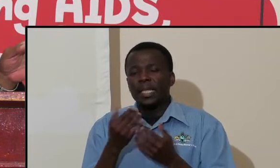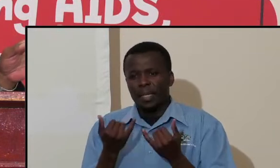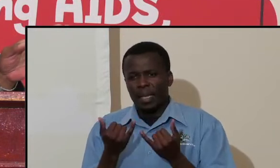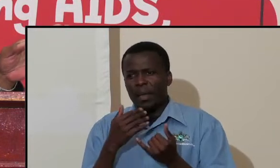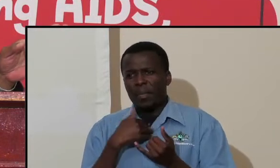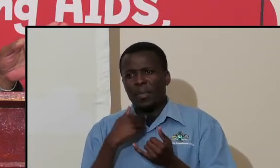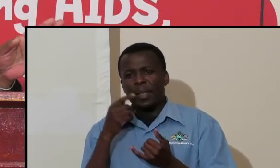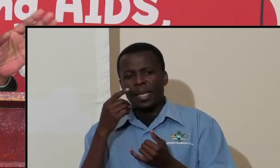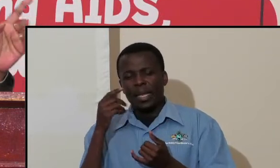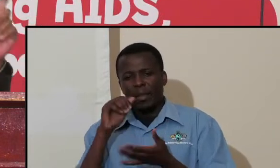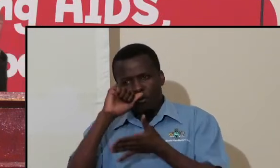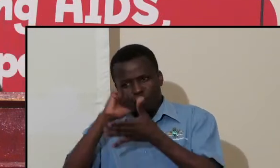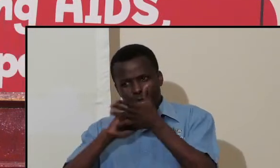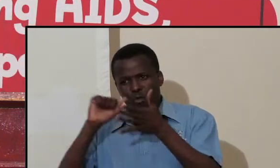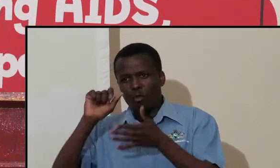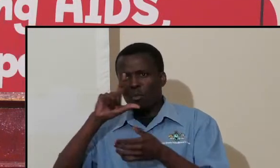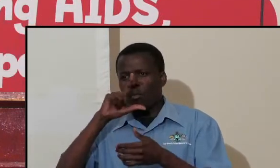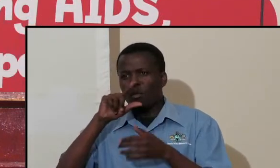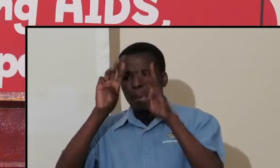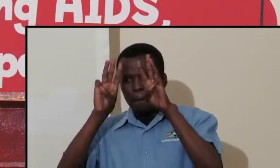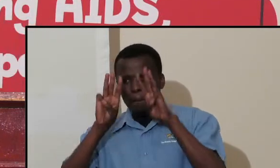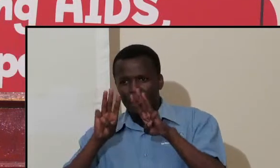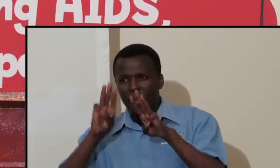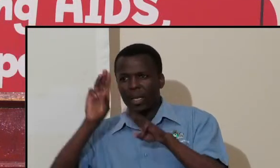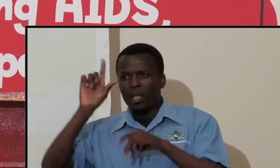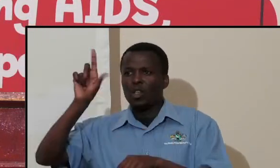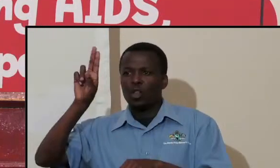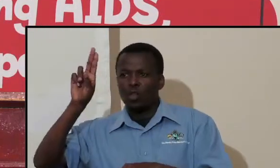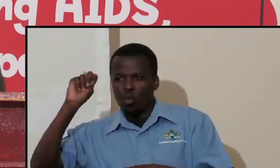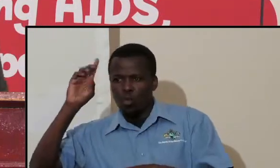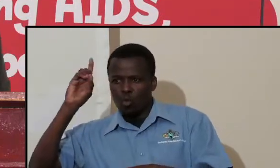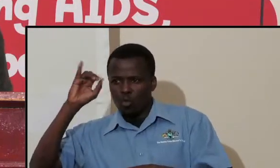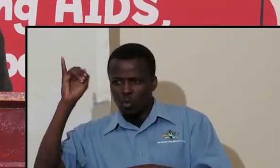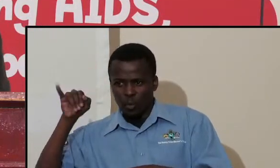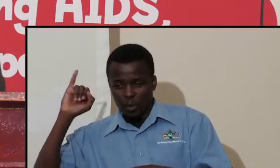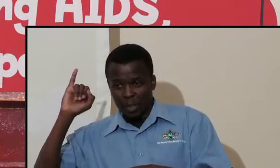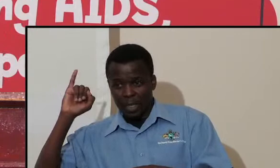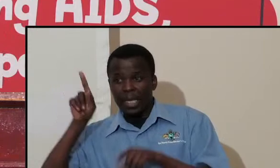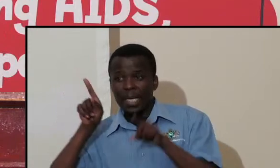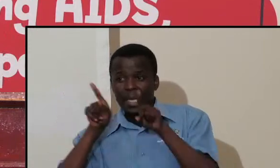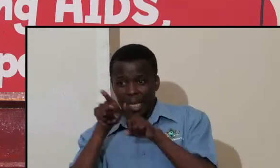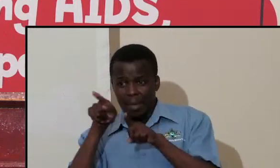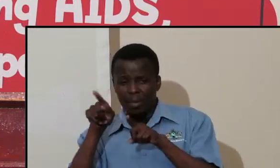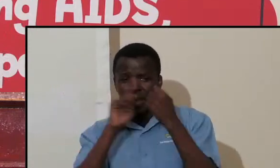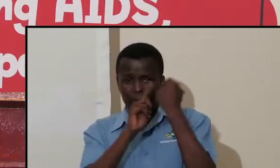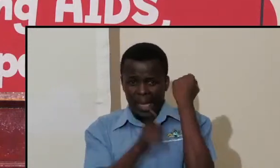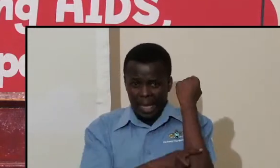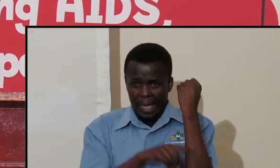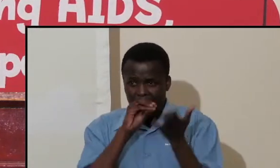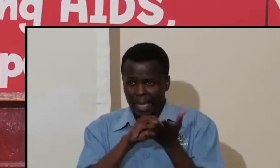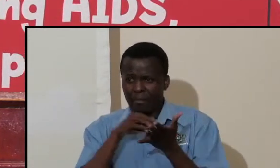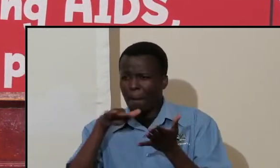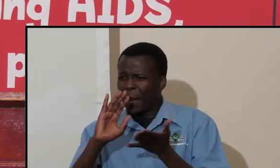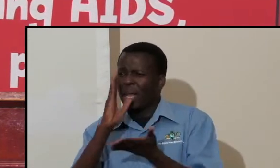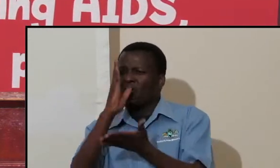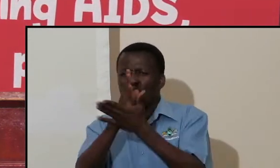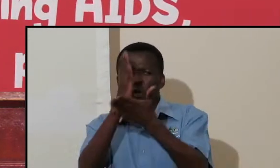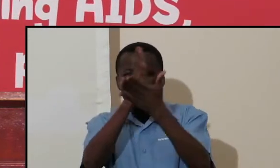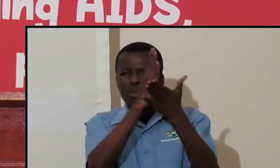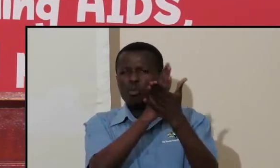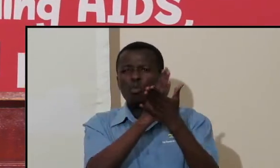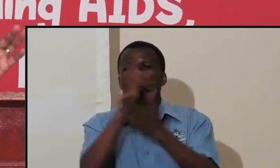Lunzi, so that I don't adapt it for Mbabane, because we need to end AIDS even in the most